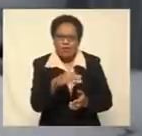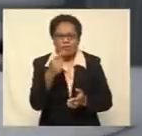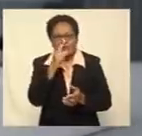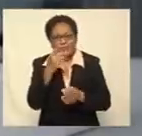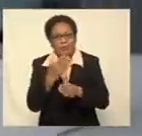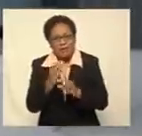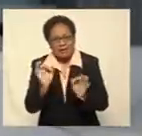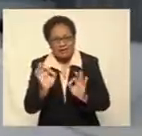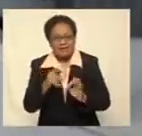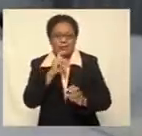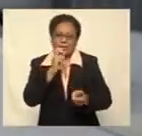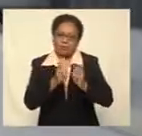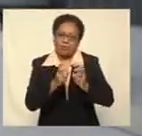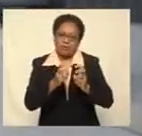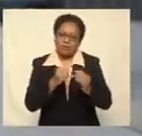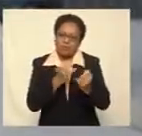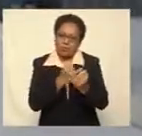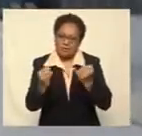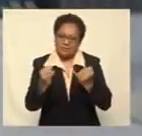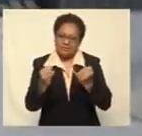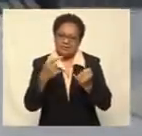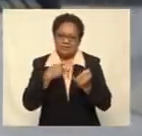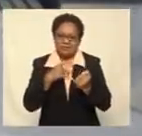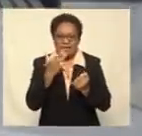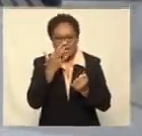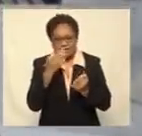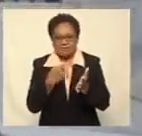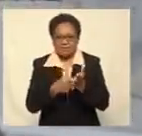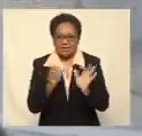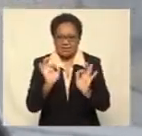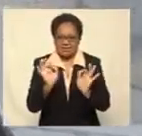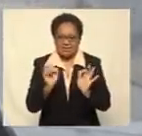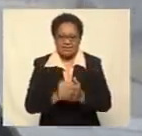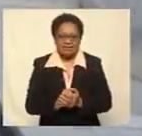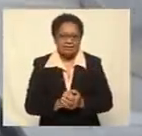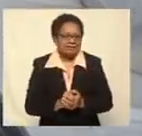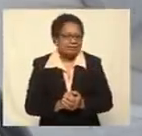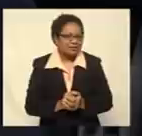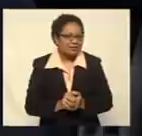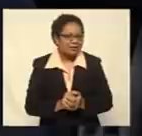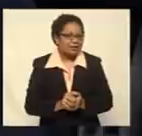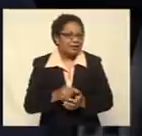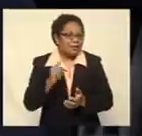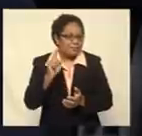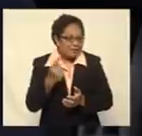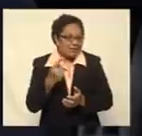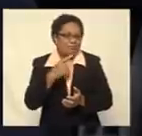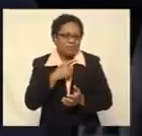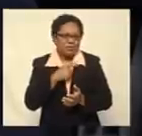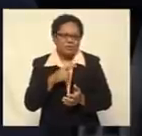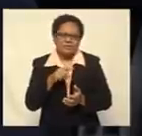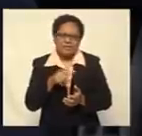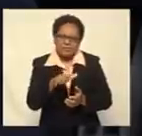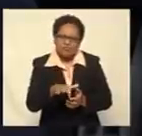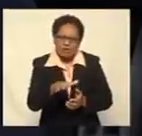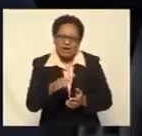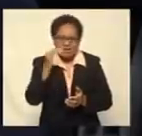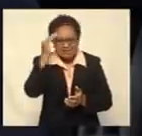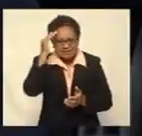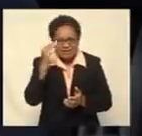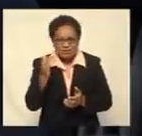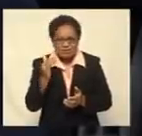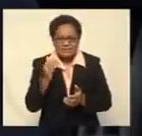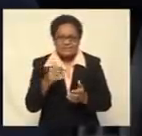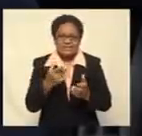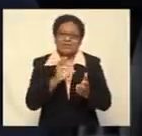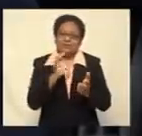larger. However, given the limited fiscal space in most developing countries, donor support and quality of